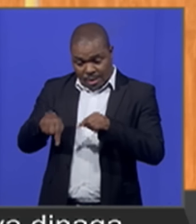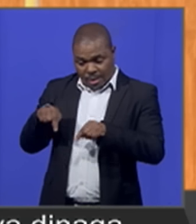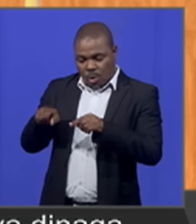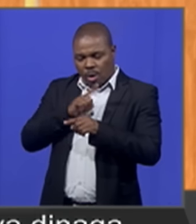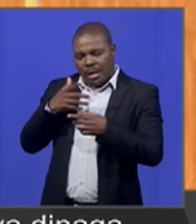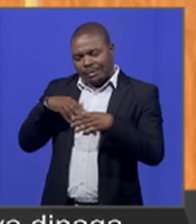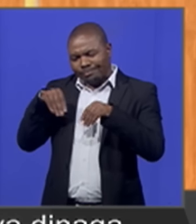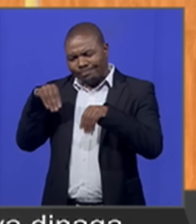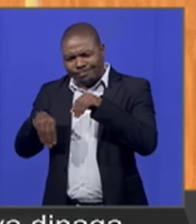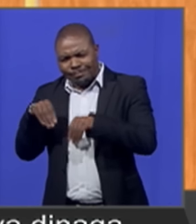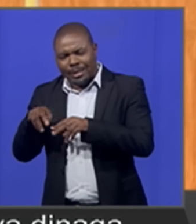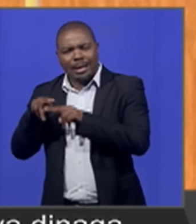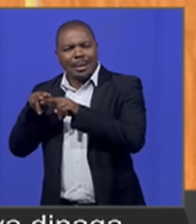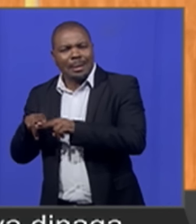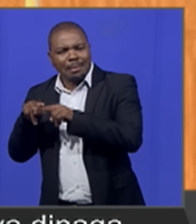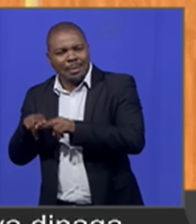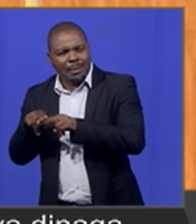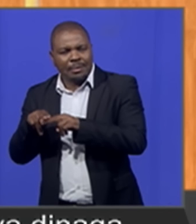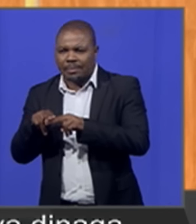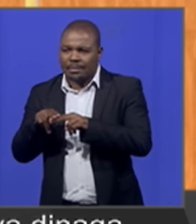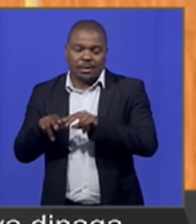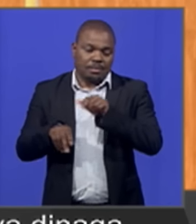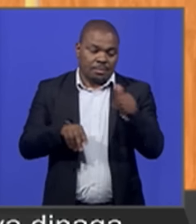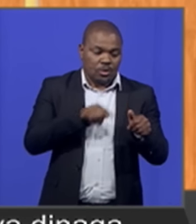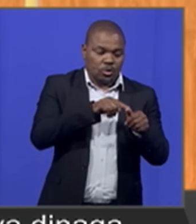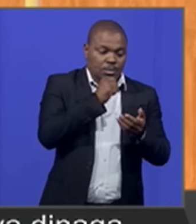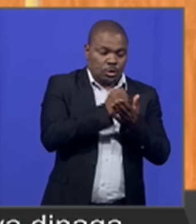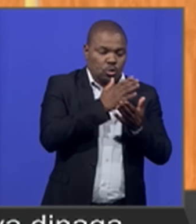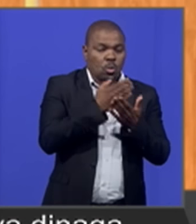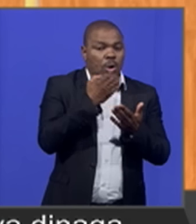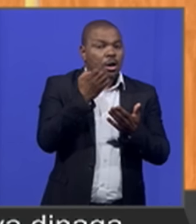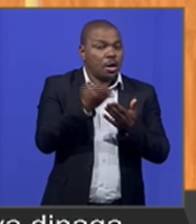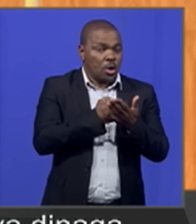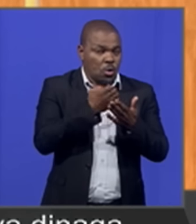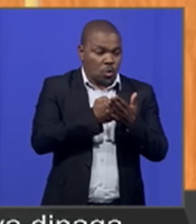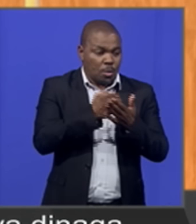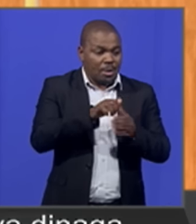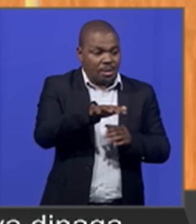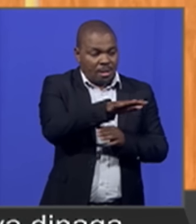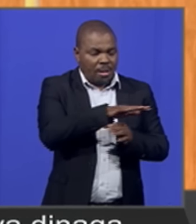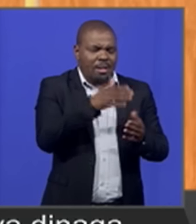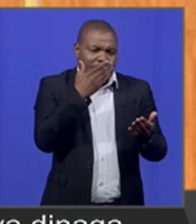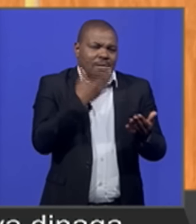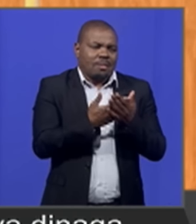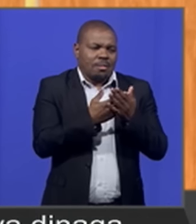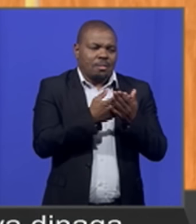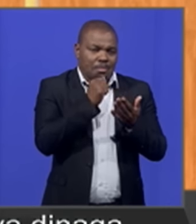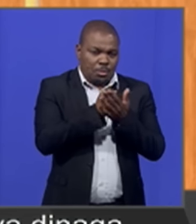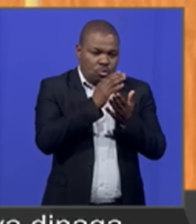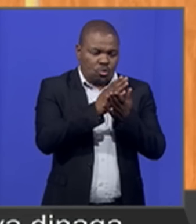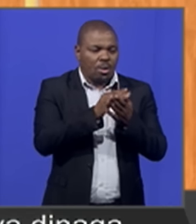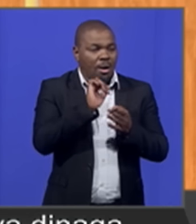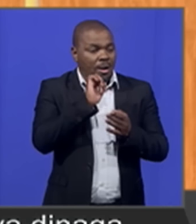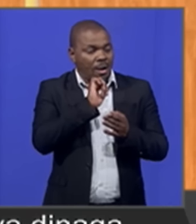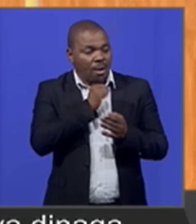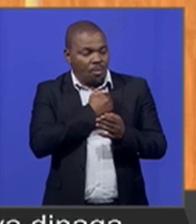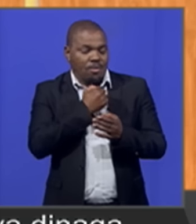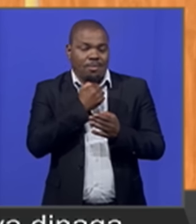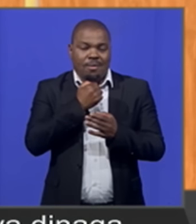dependence to an economic capability of sustaining our growing